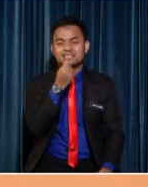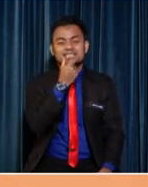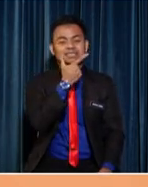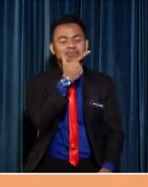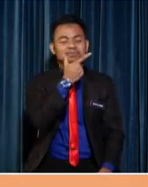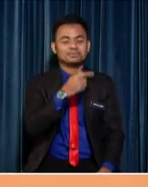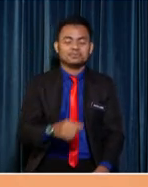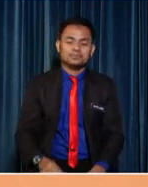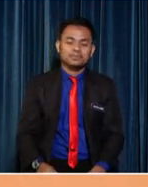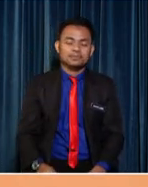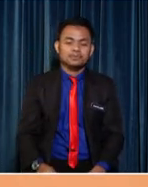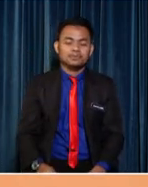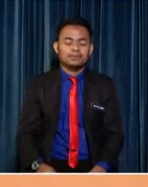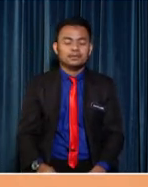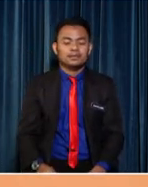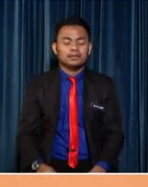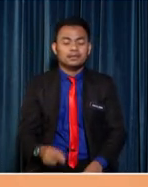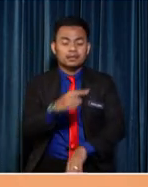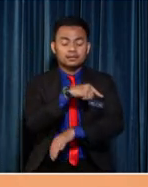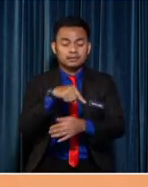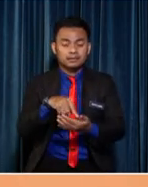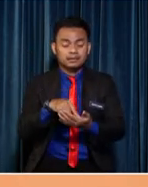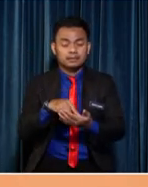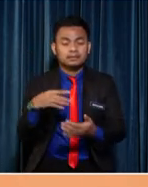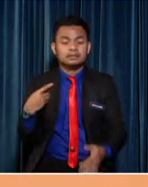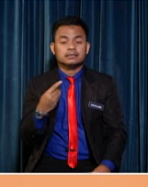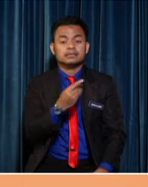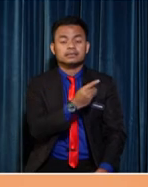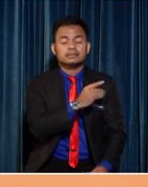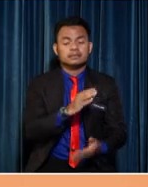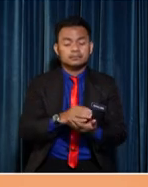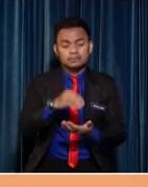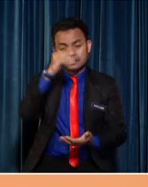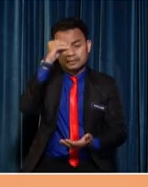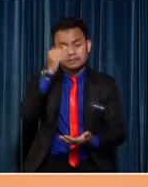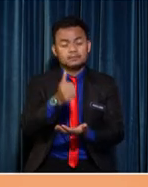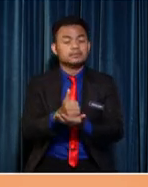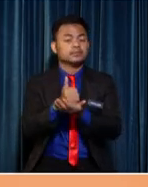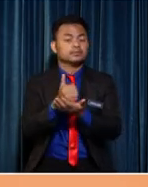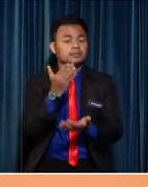there. Today's lesson has helped you, hasn't it?